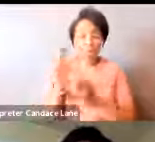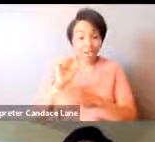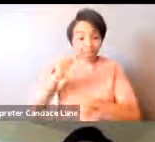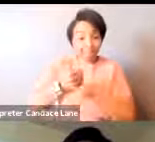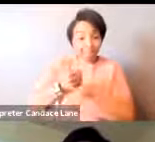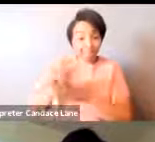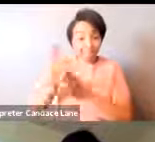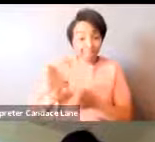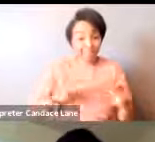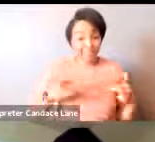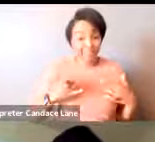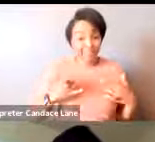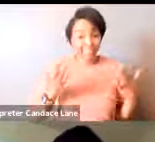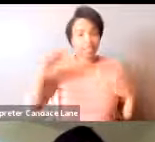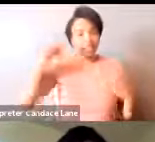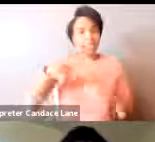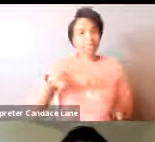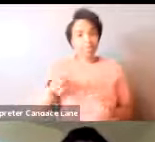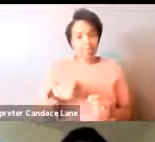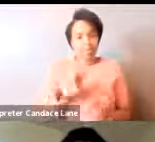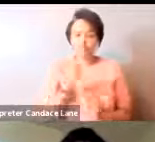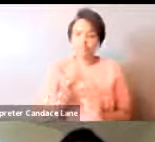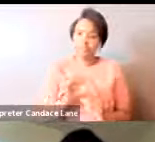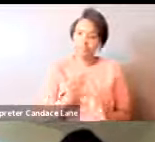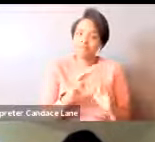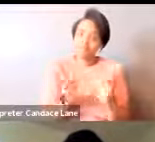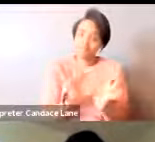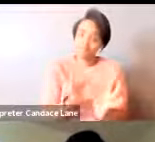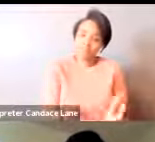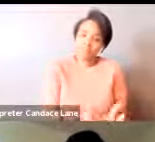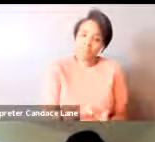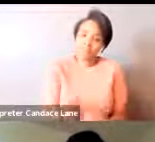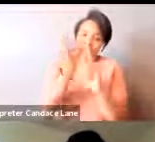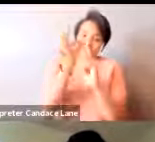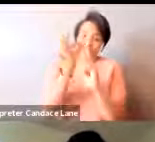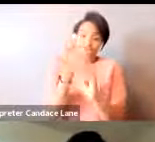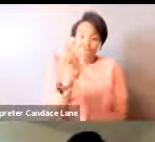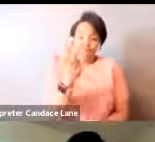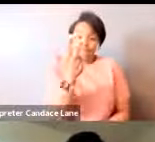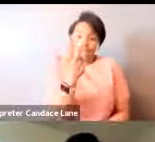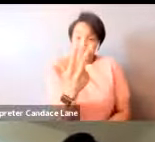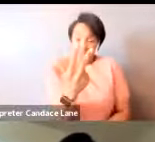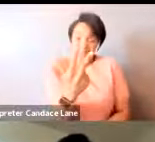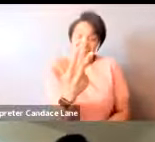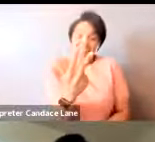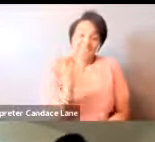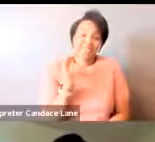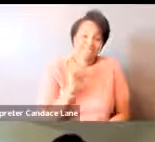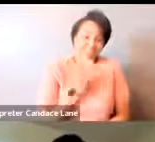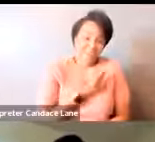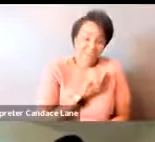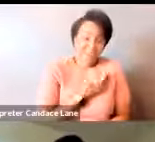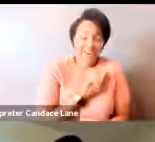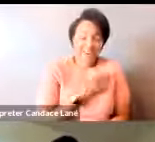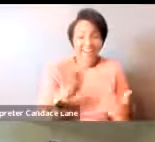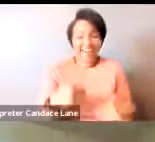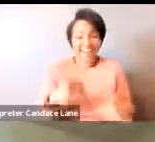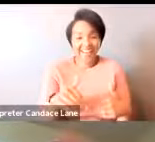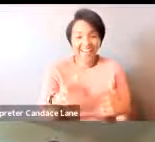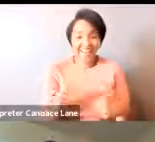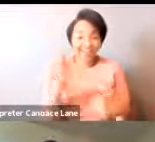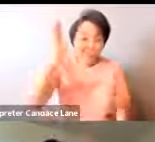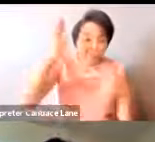one is very special with three of our constituency,